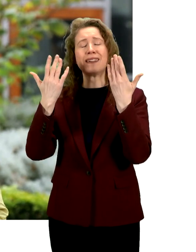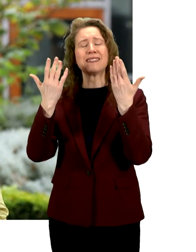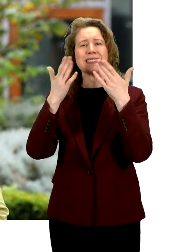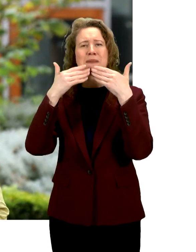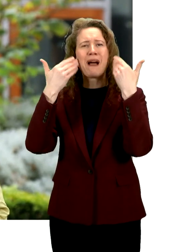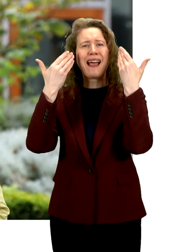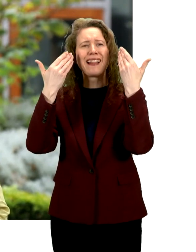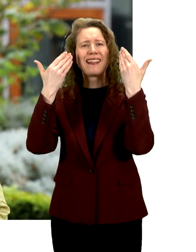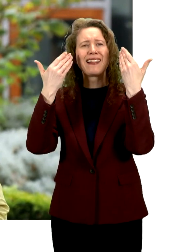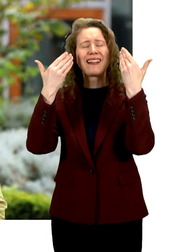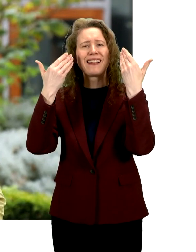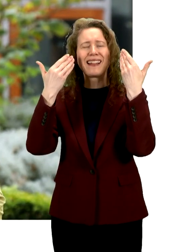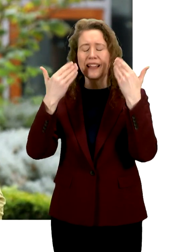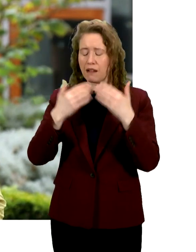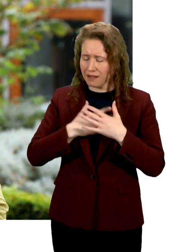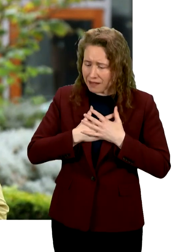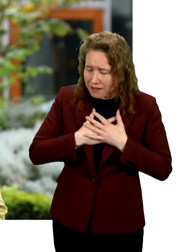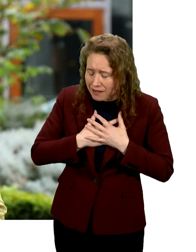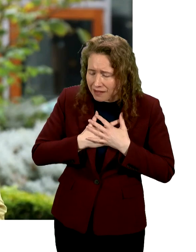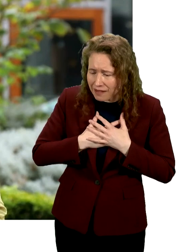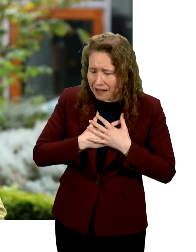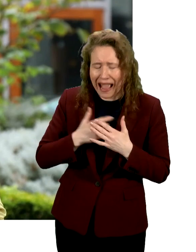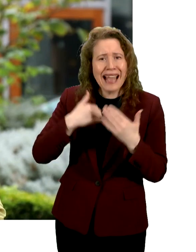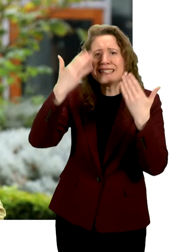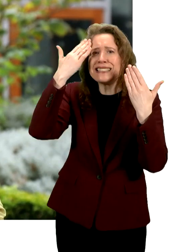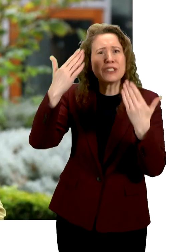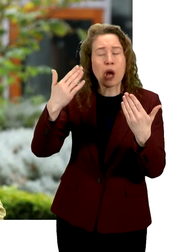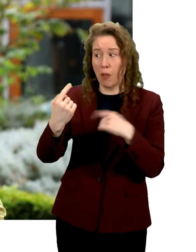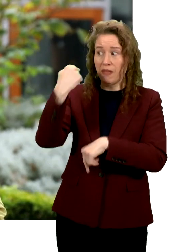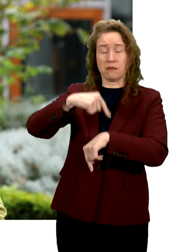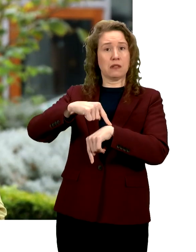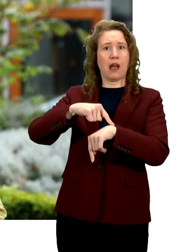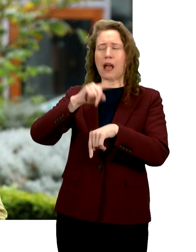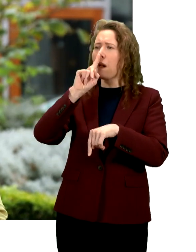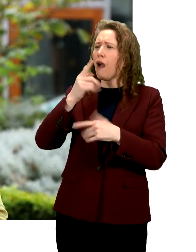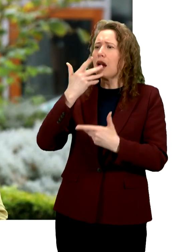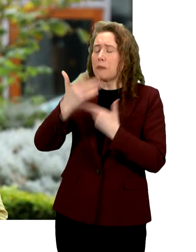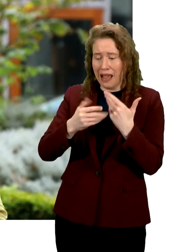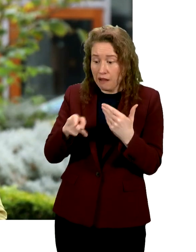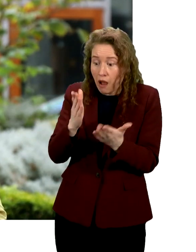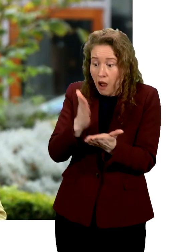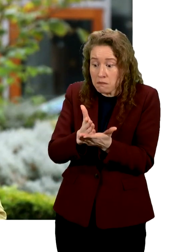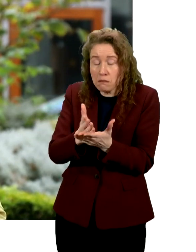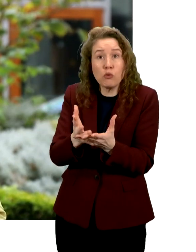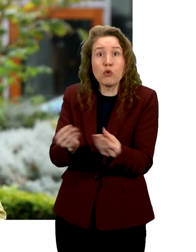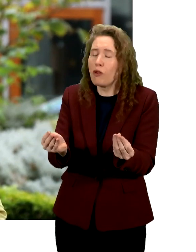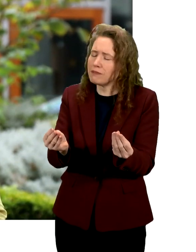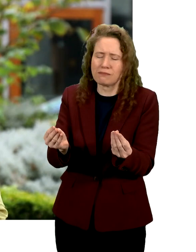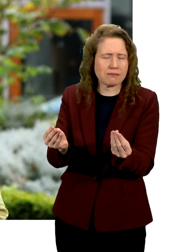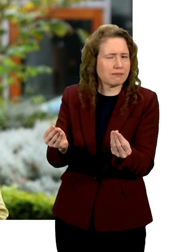smiling. And what I didn't know or couldn't say then was that she hadn't really